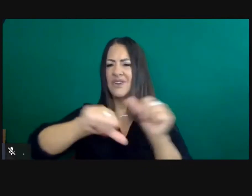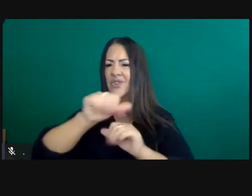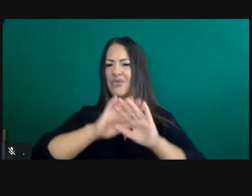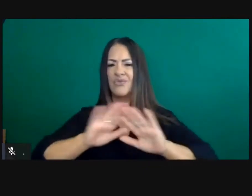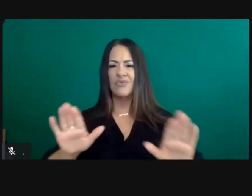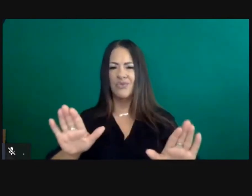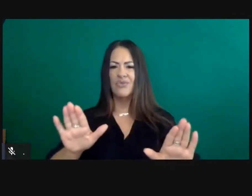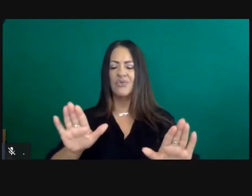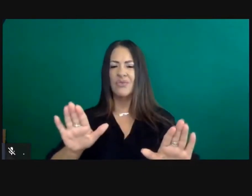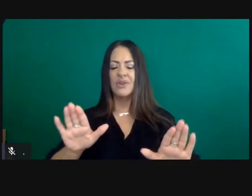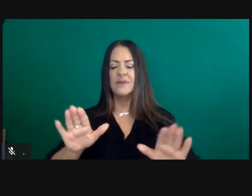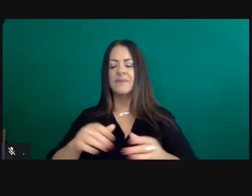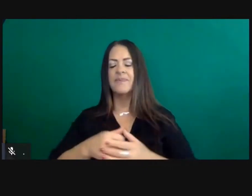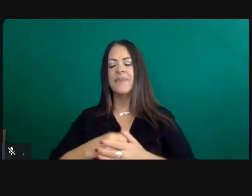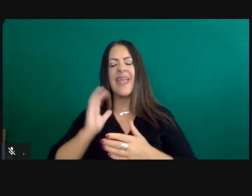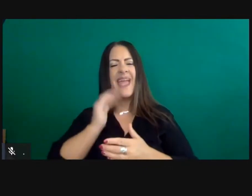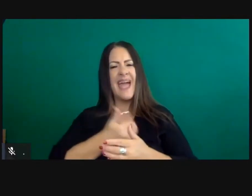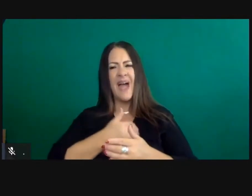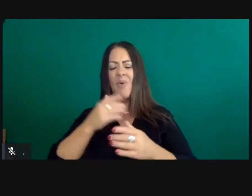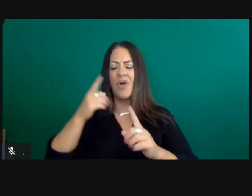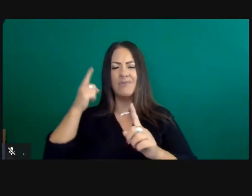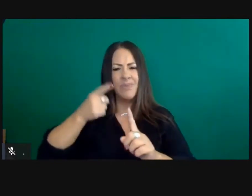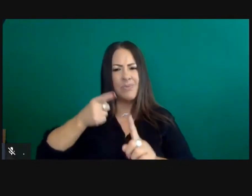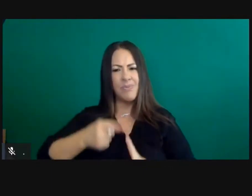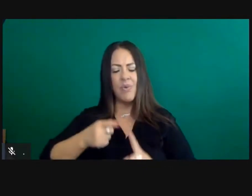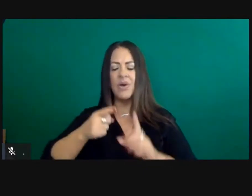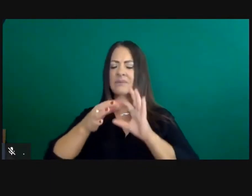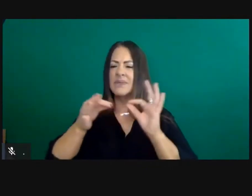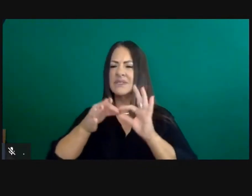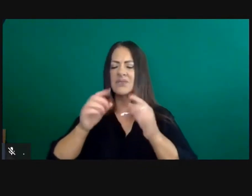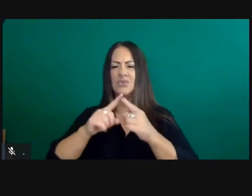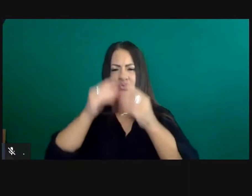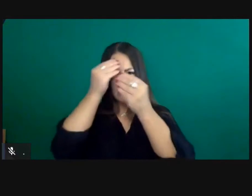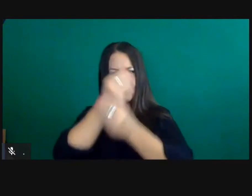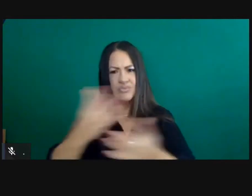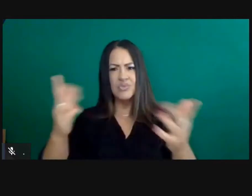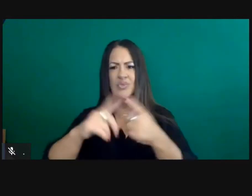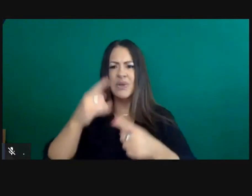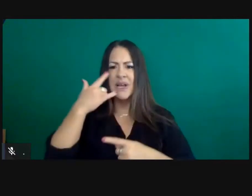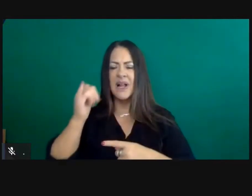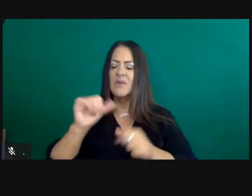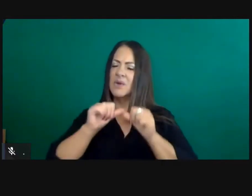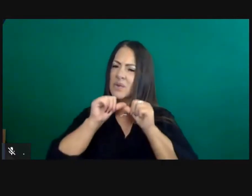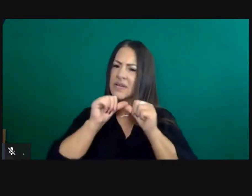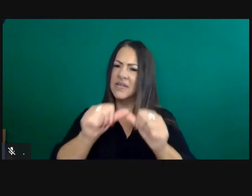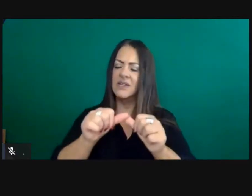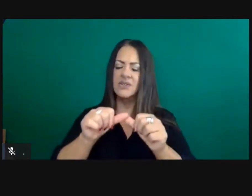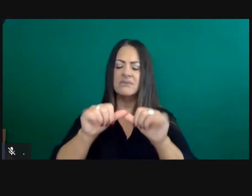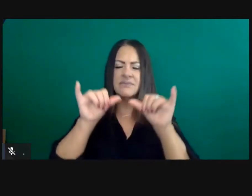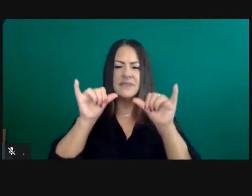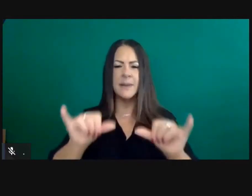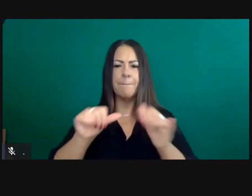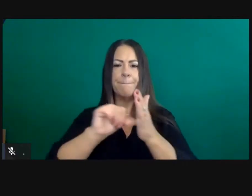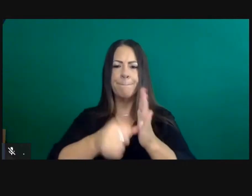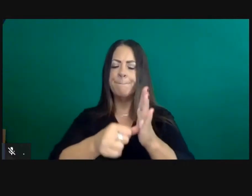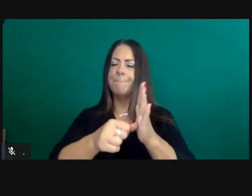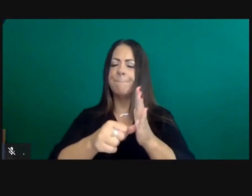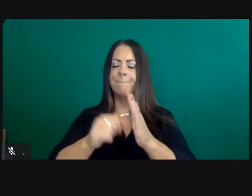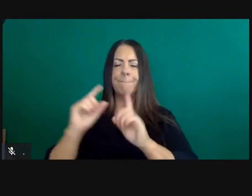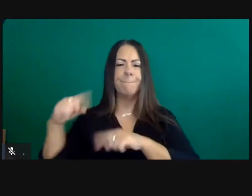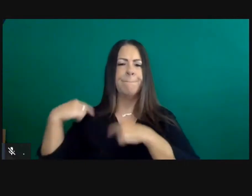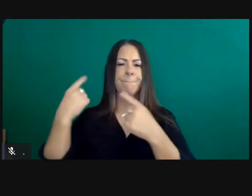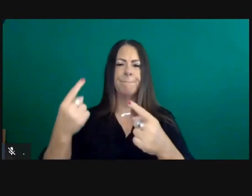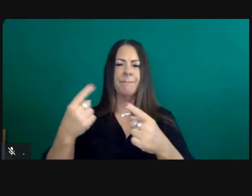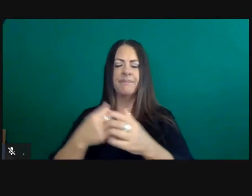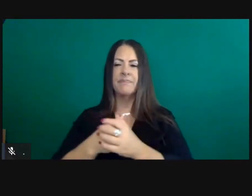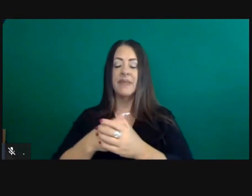across California are going to continue to be those that we've been emphasizing over the last many weeks, even as